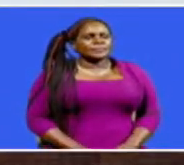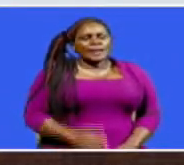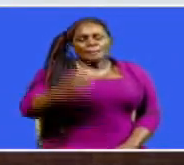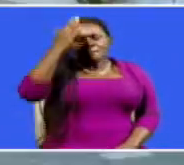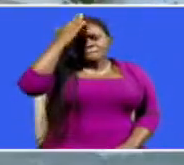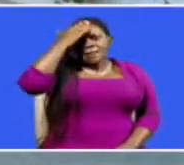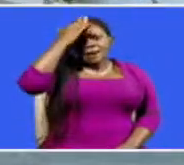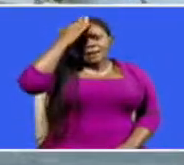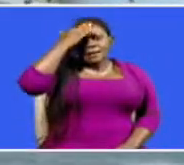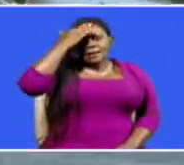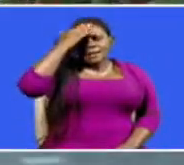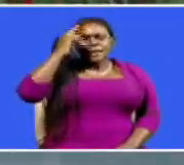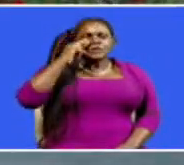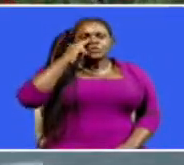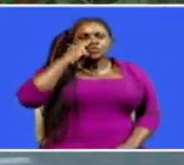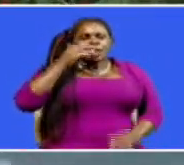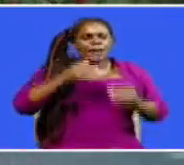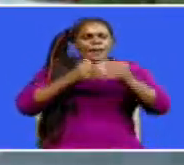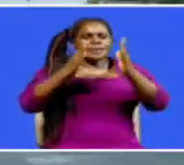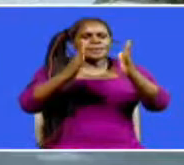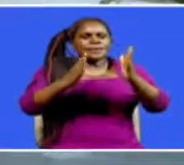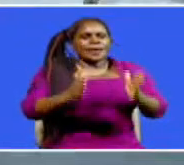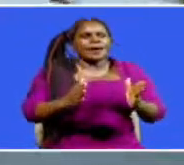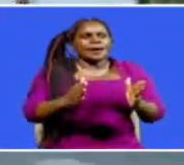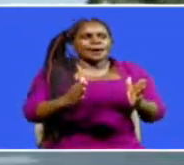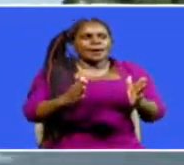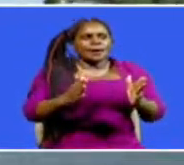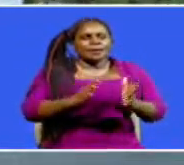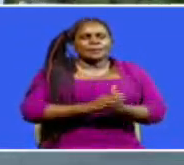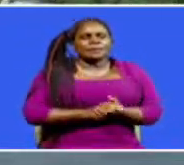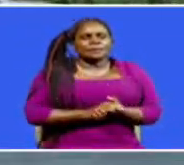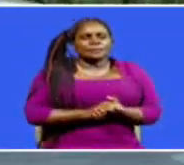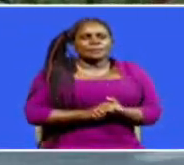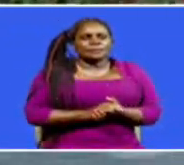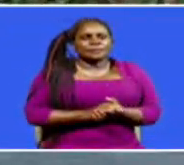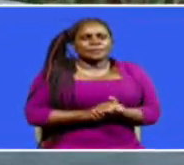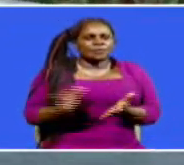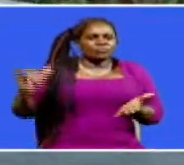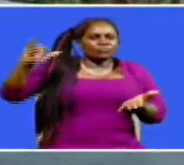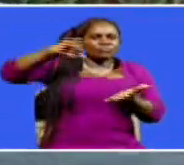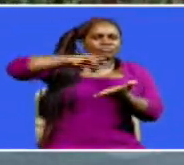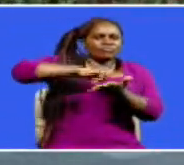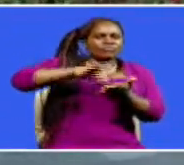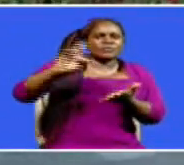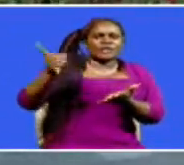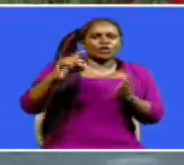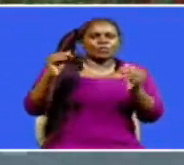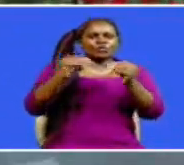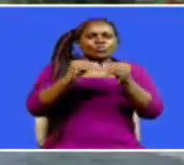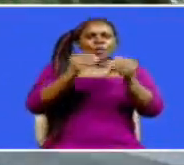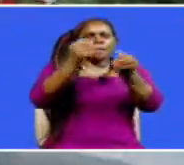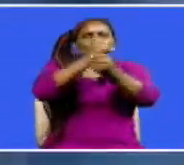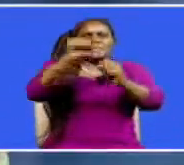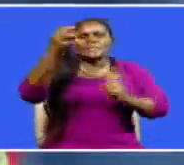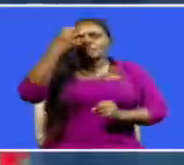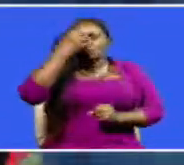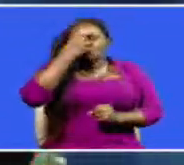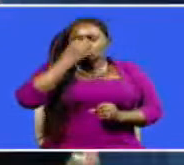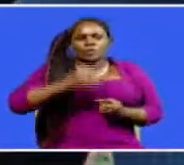On Monday, Sudan leader General Abdel Fattah al-Burhan flew to Nairobi to meet President William